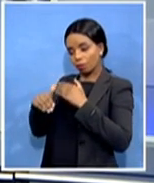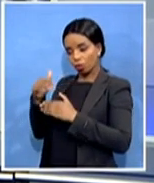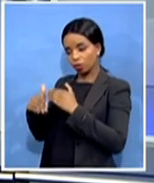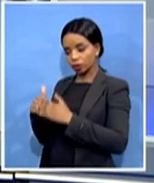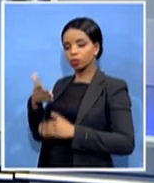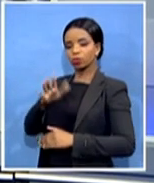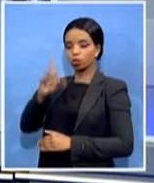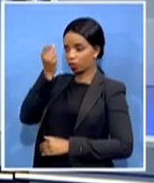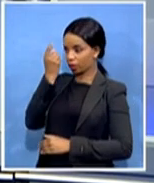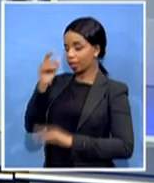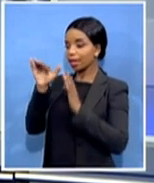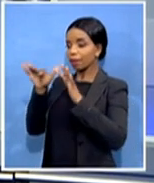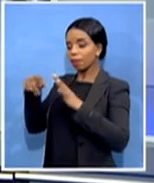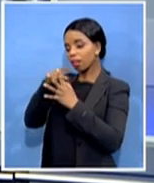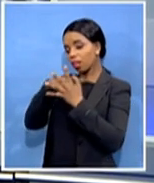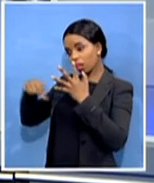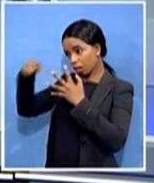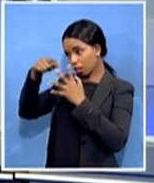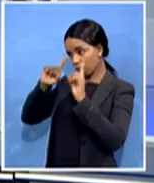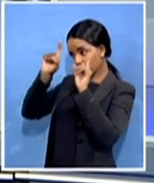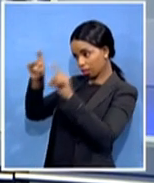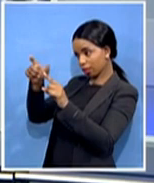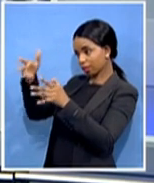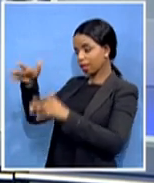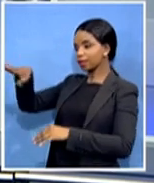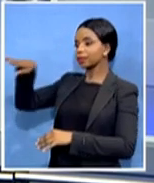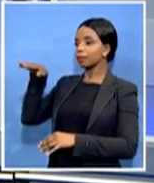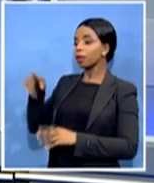Zimbabwe, will they be facing internal probes?